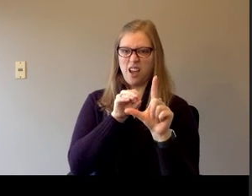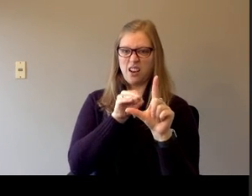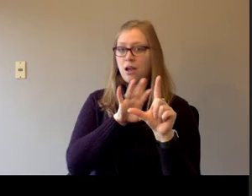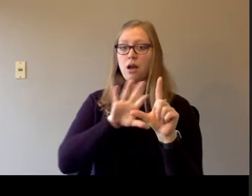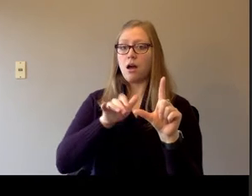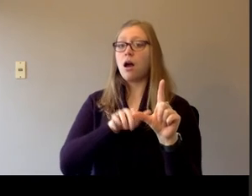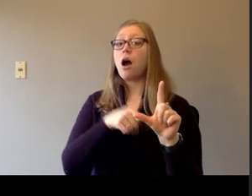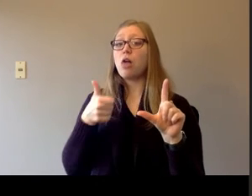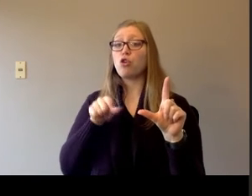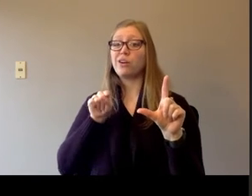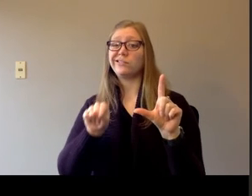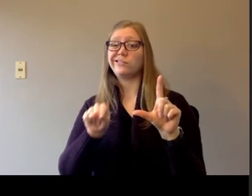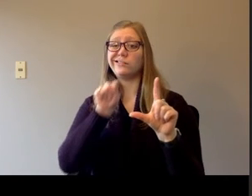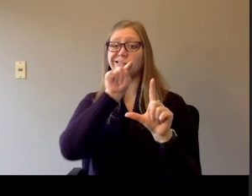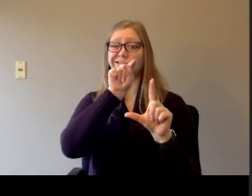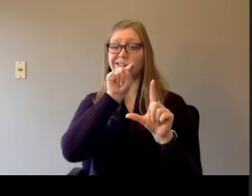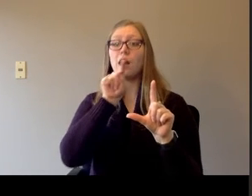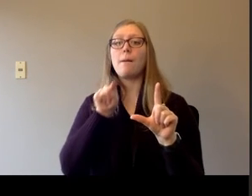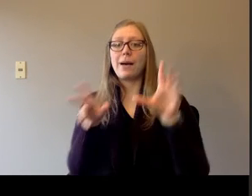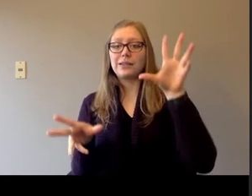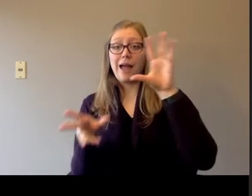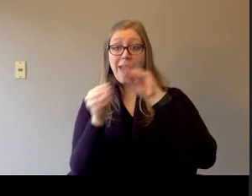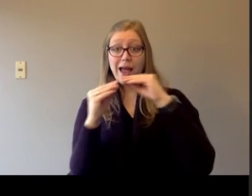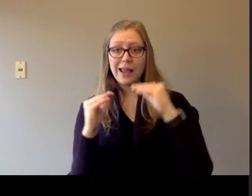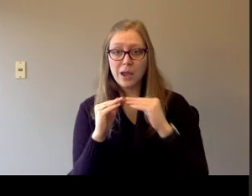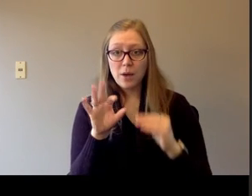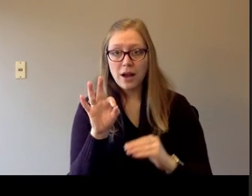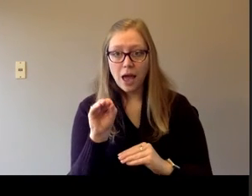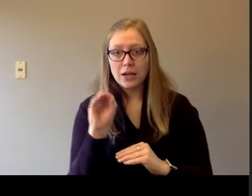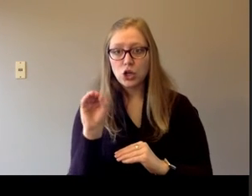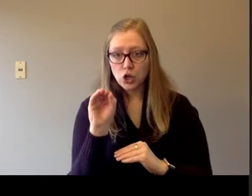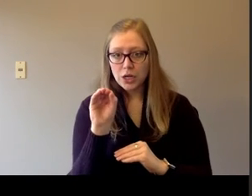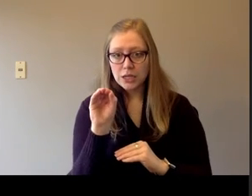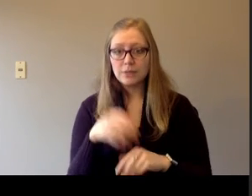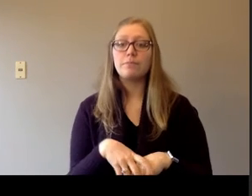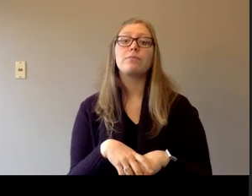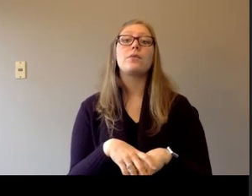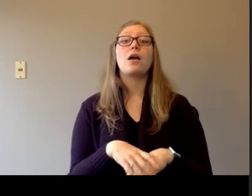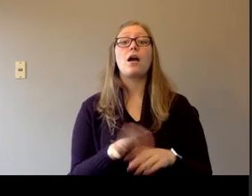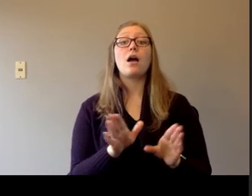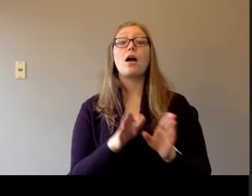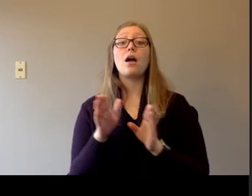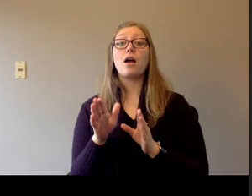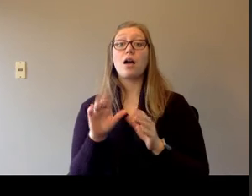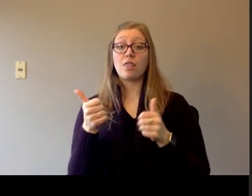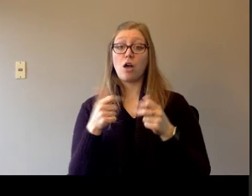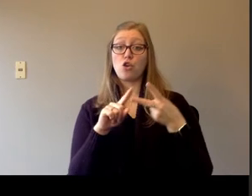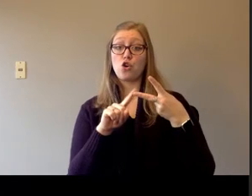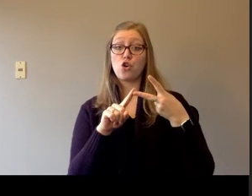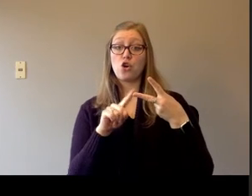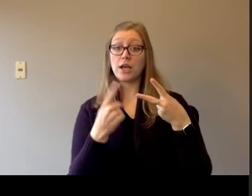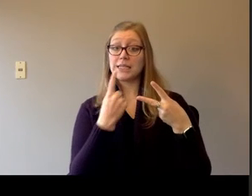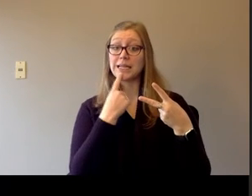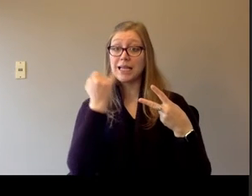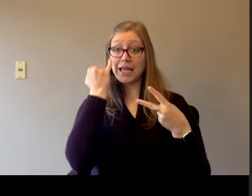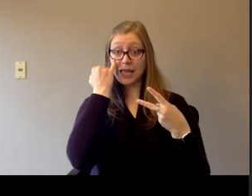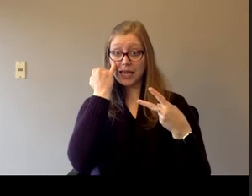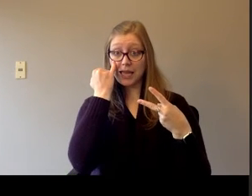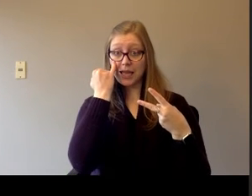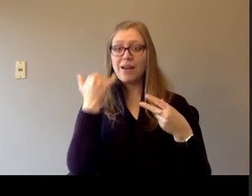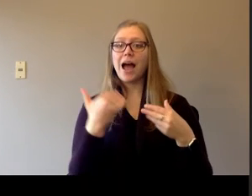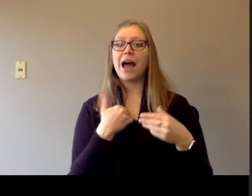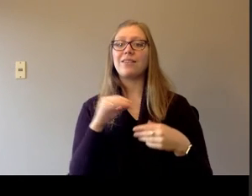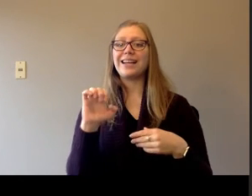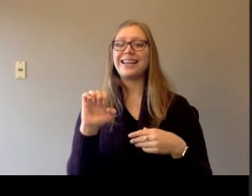The other one says that if I have an equiangular triangle where all the angles are the same, that if each of those angles has to be 60